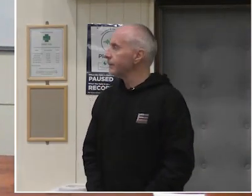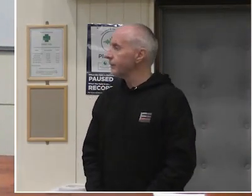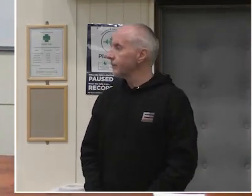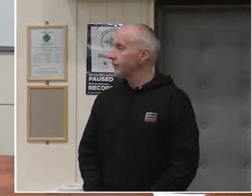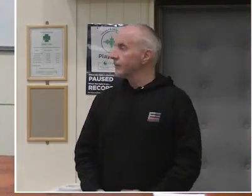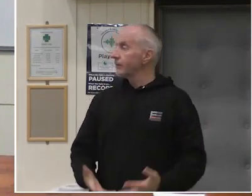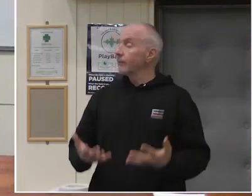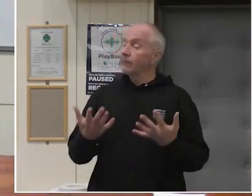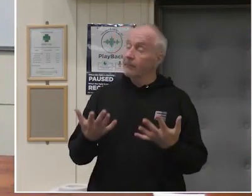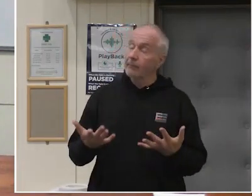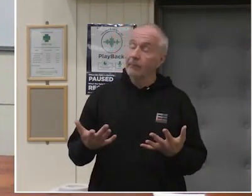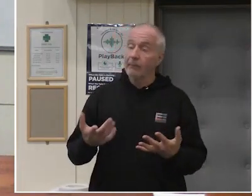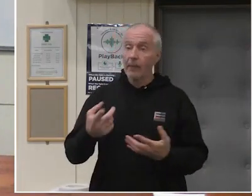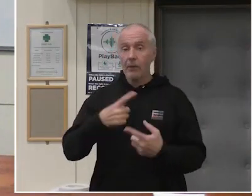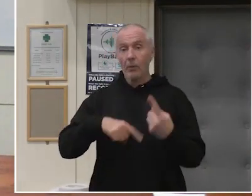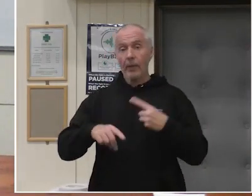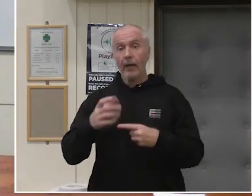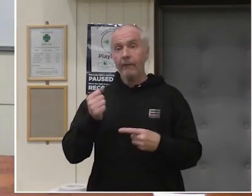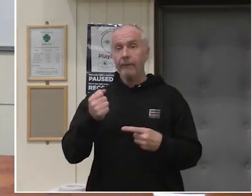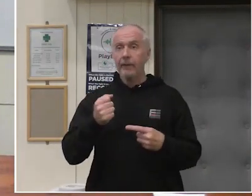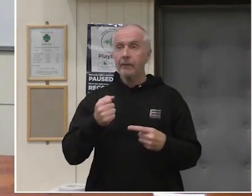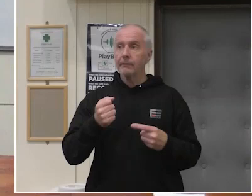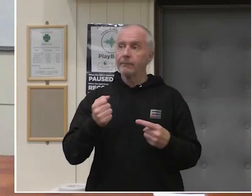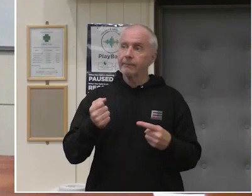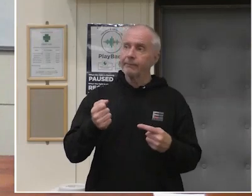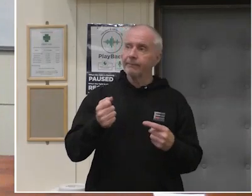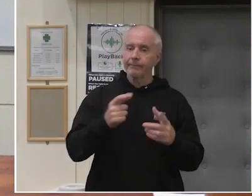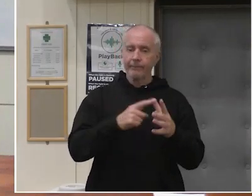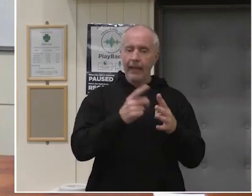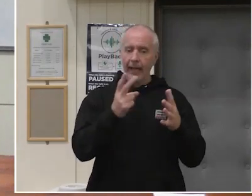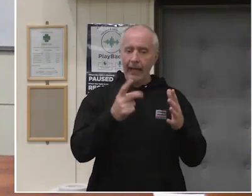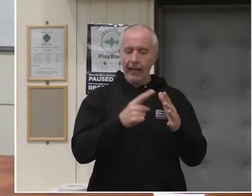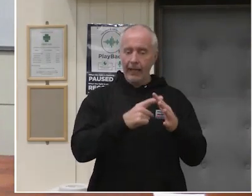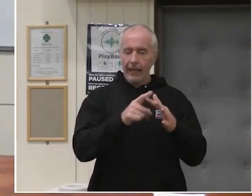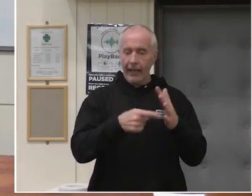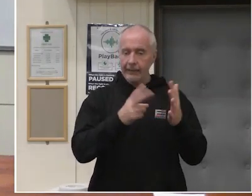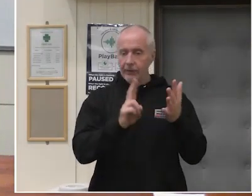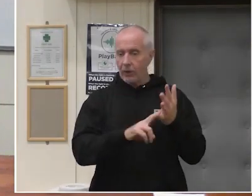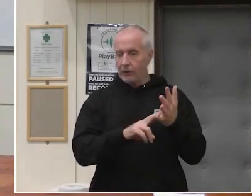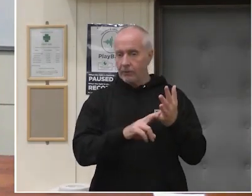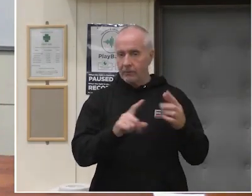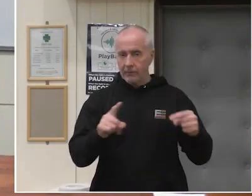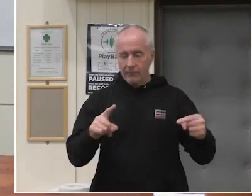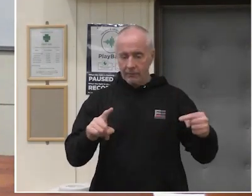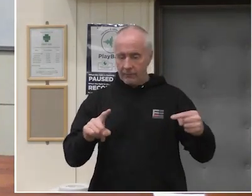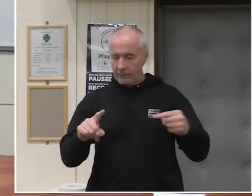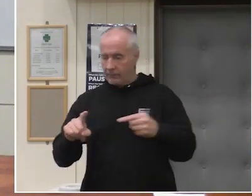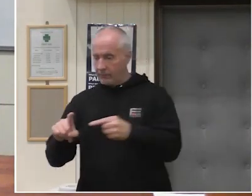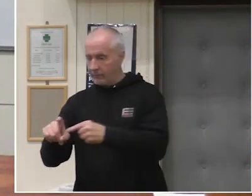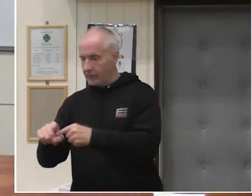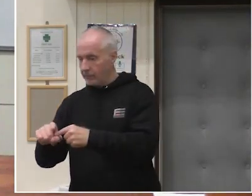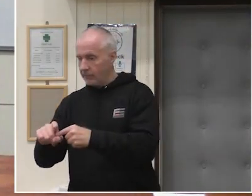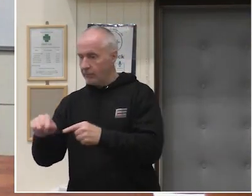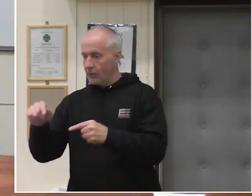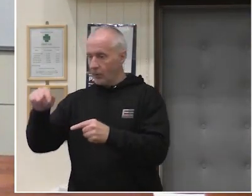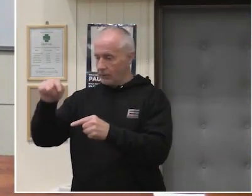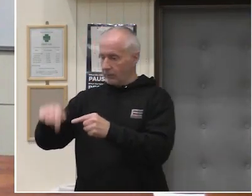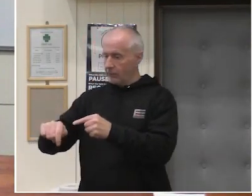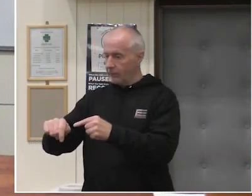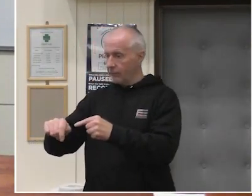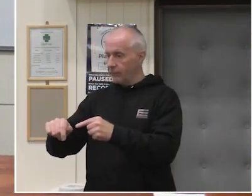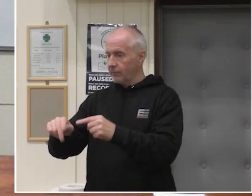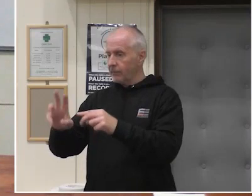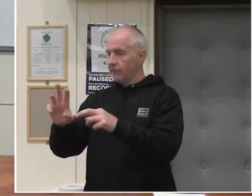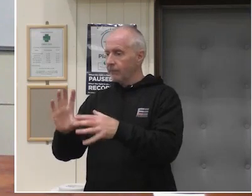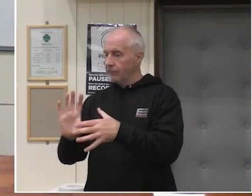something where we have some sort of axion coming into. Now how do we get it back out again? Well, we stick an antenna in there and hook a radio